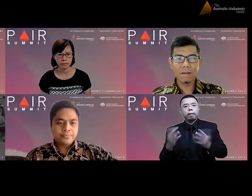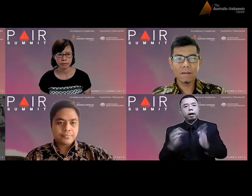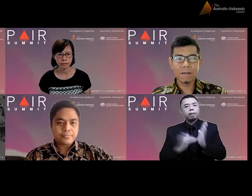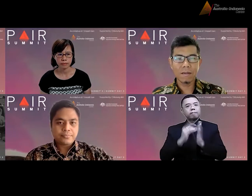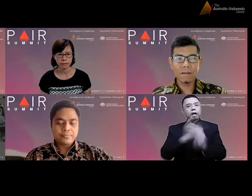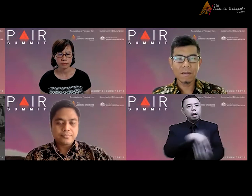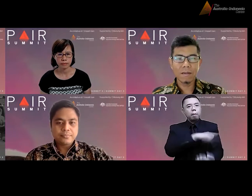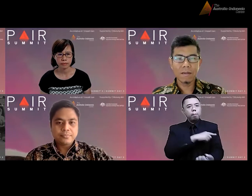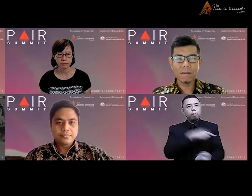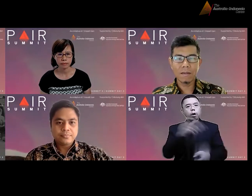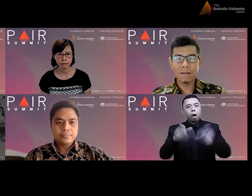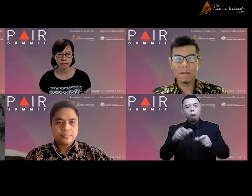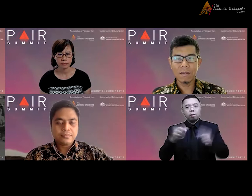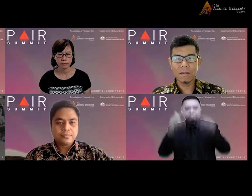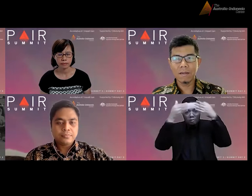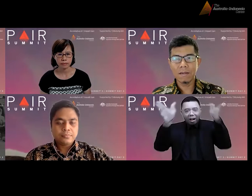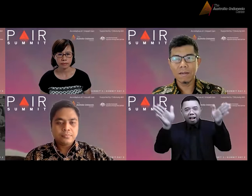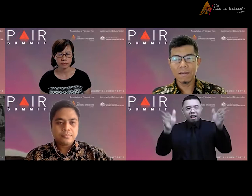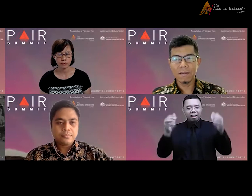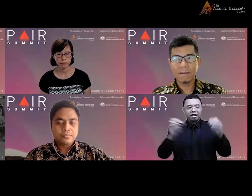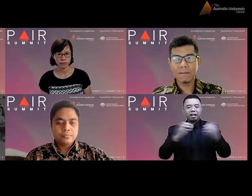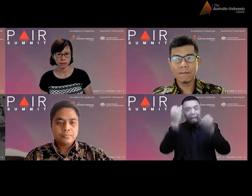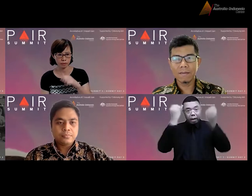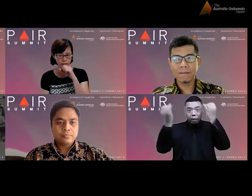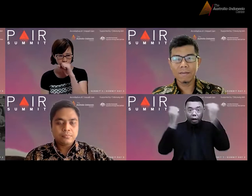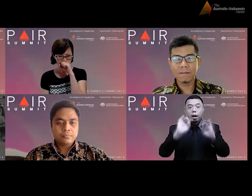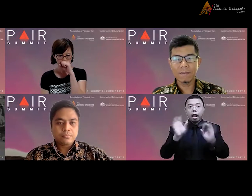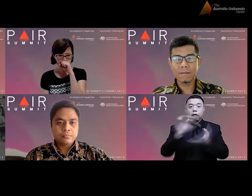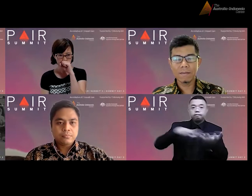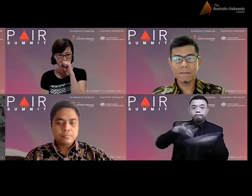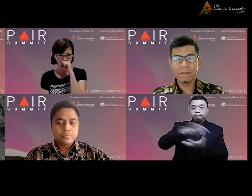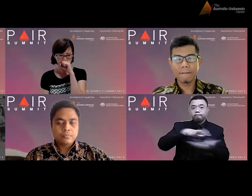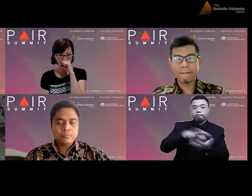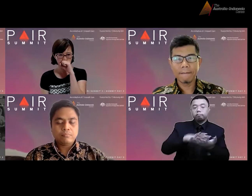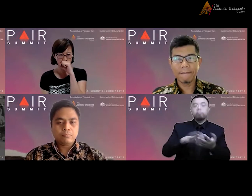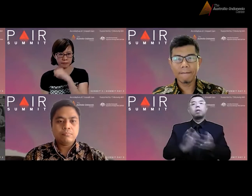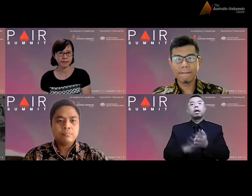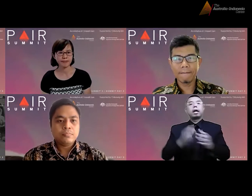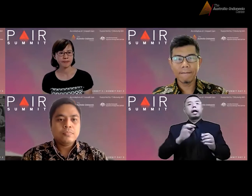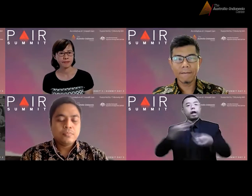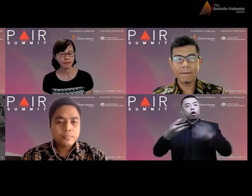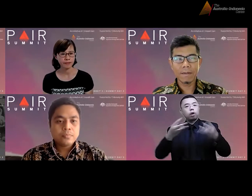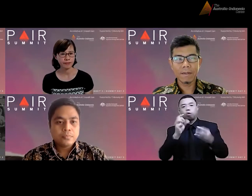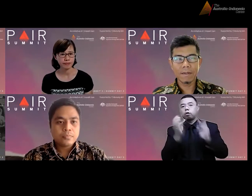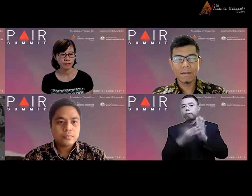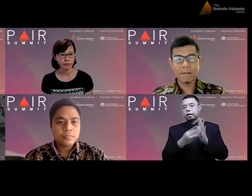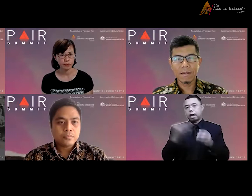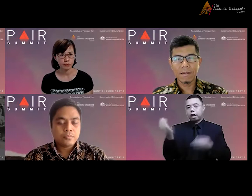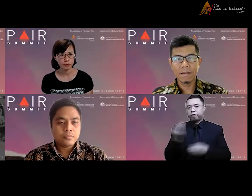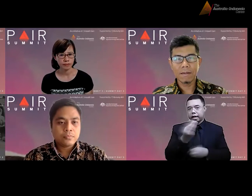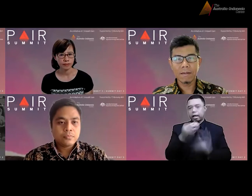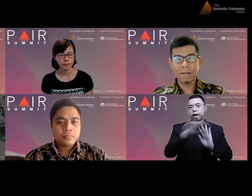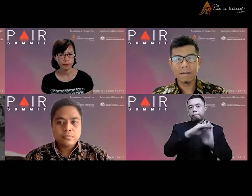the economic impact of COVID-19 on the tourism sector and the policies that the government has introduced to try